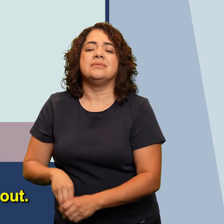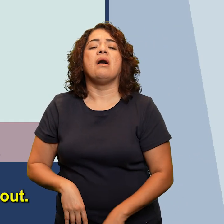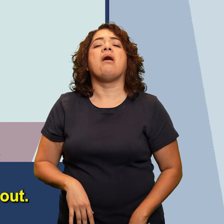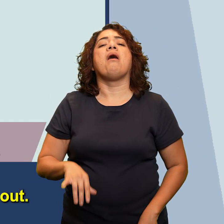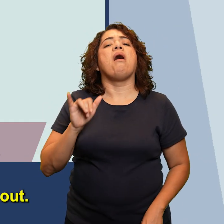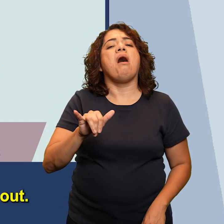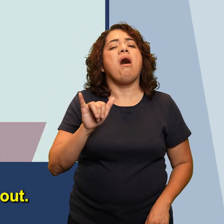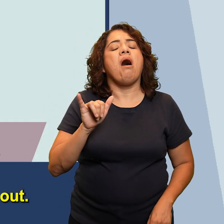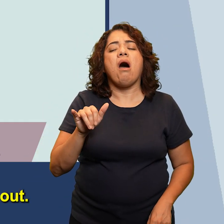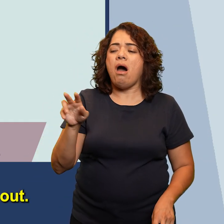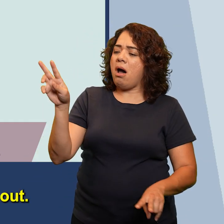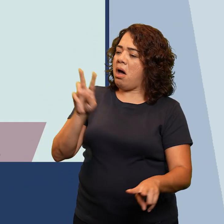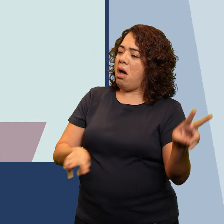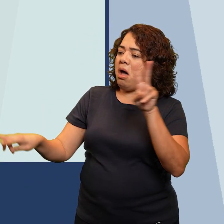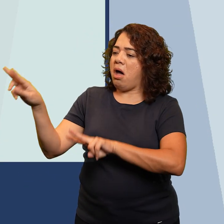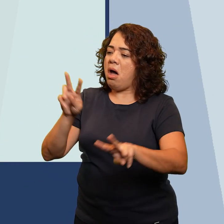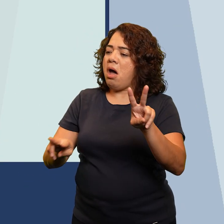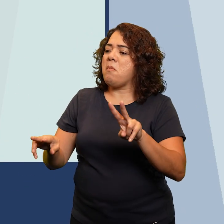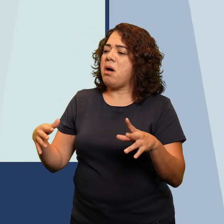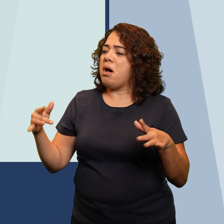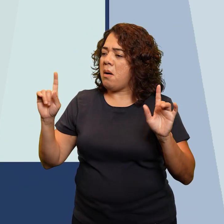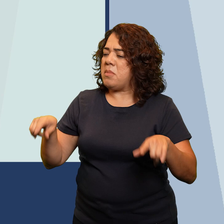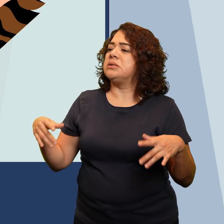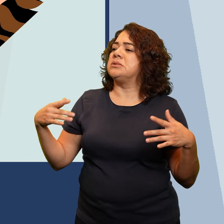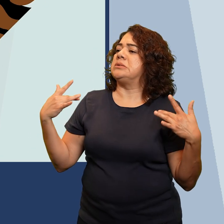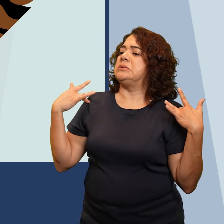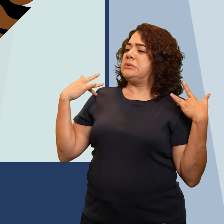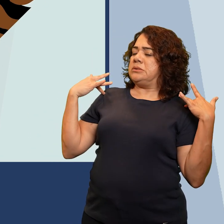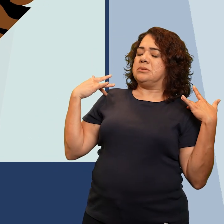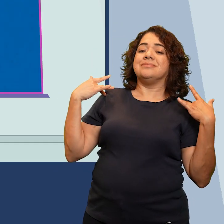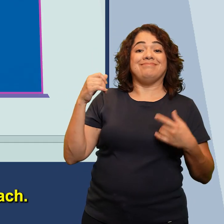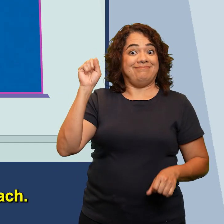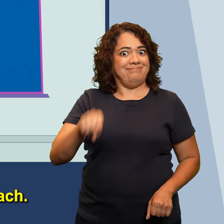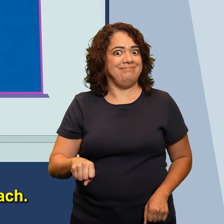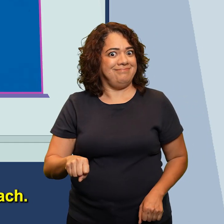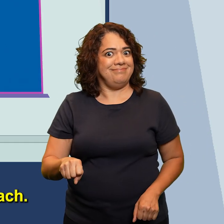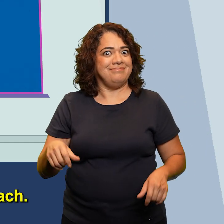eyes in, hands out. I like to call